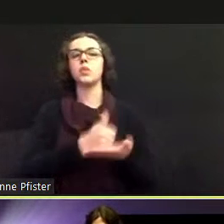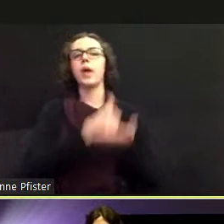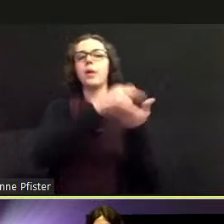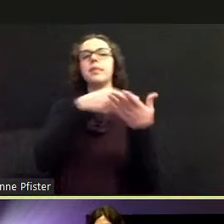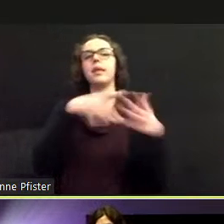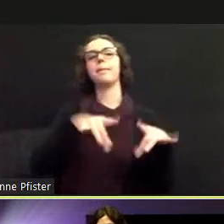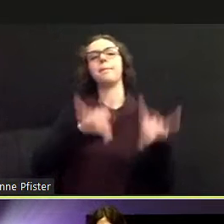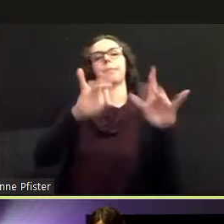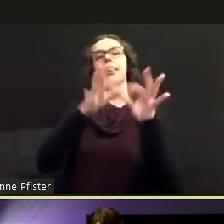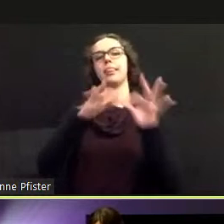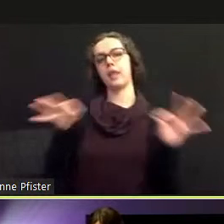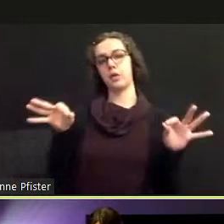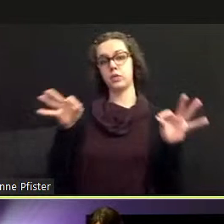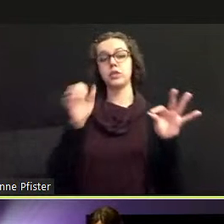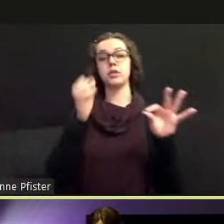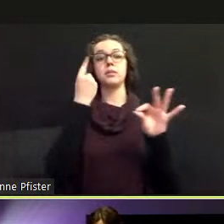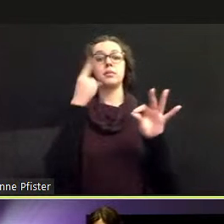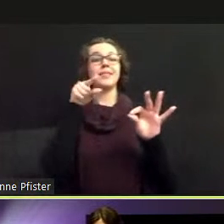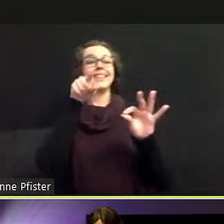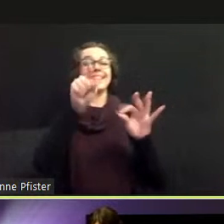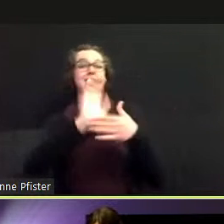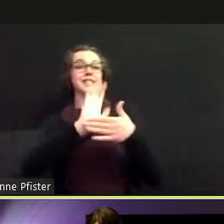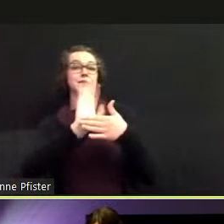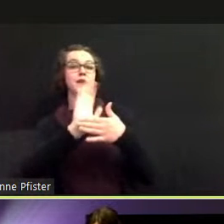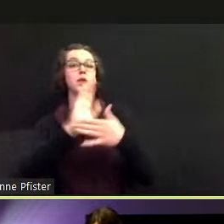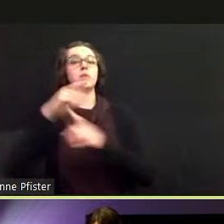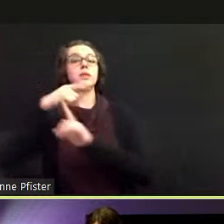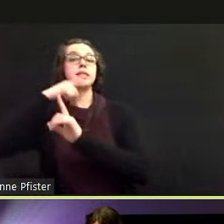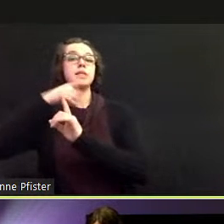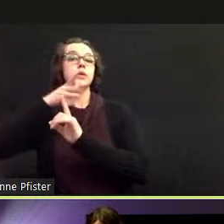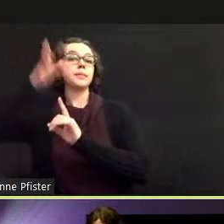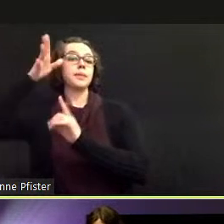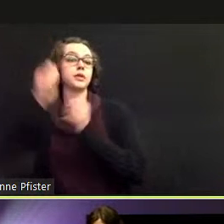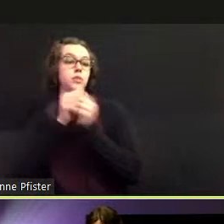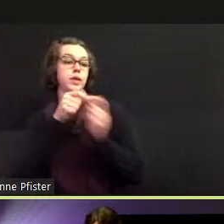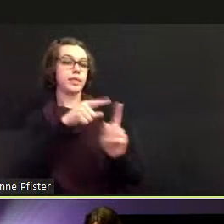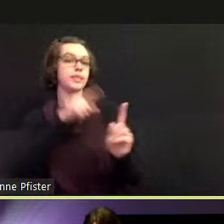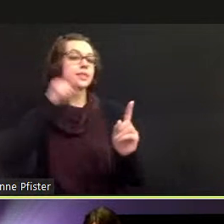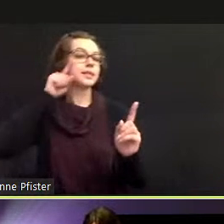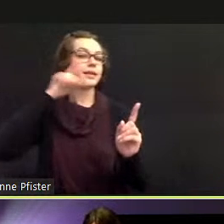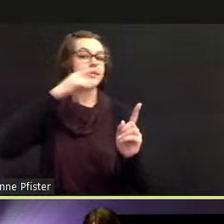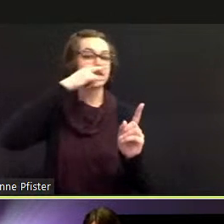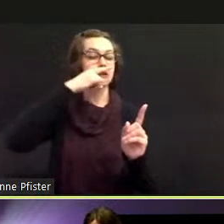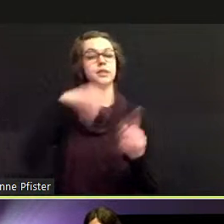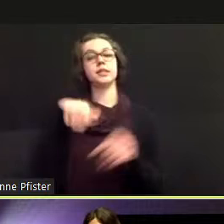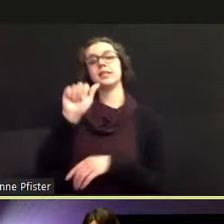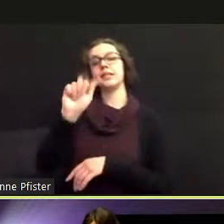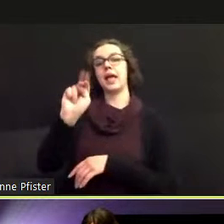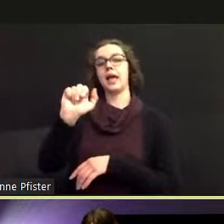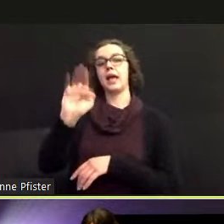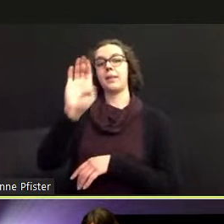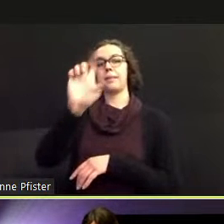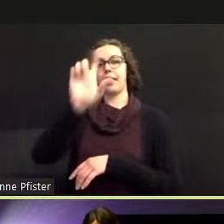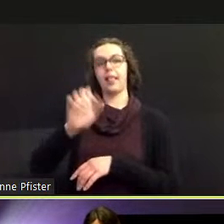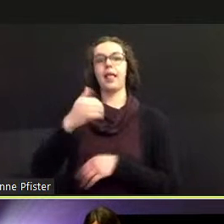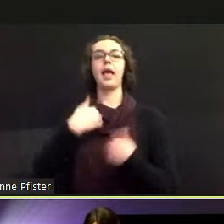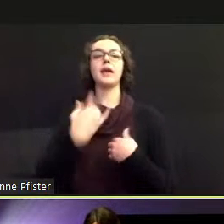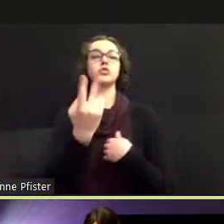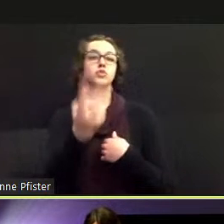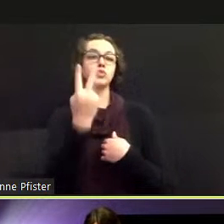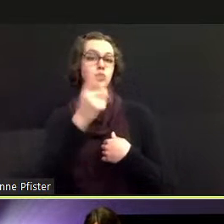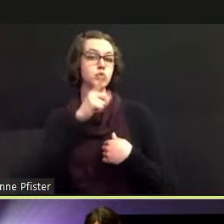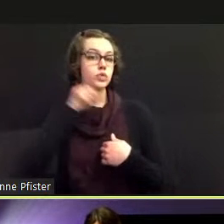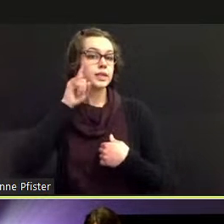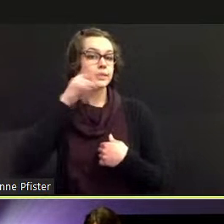in fact, addresses hearing parents of deaf children. Annabelle Sherry is a deaf mother of 2 hearing children who frequently posts to the